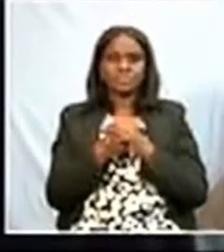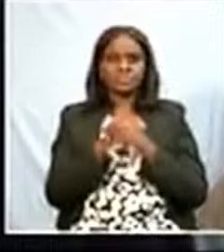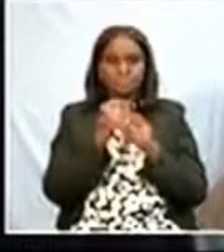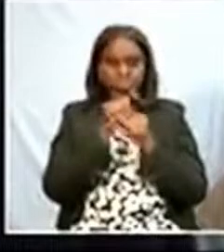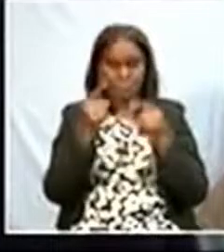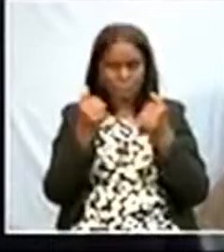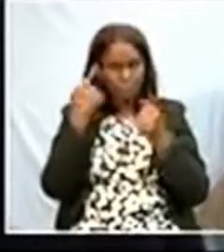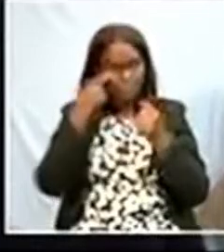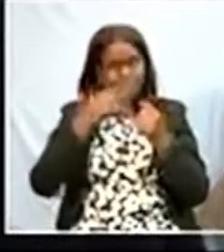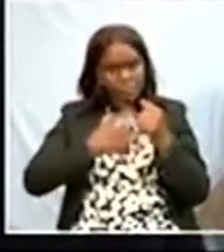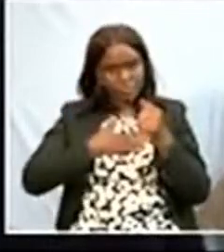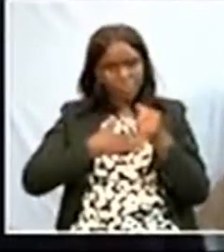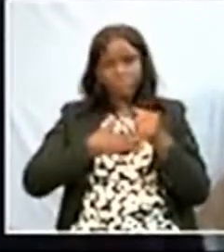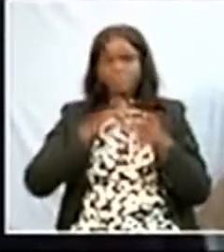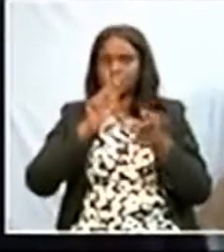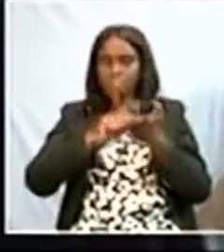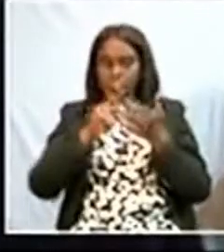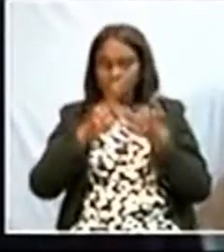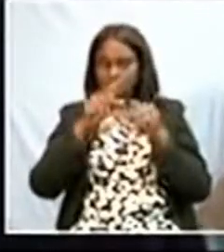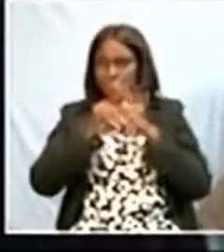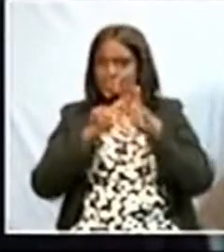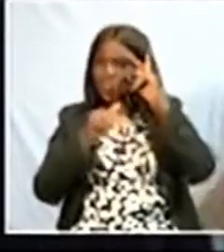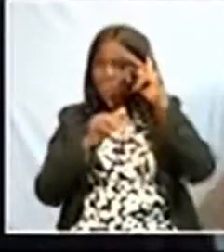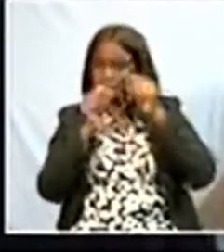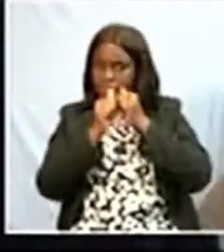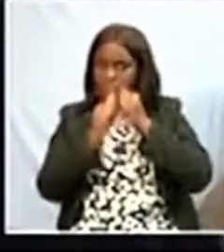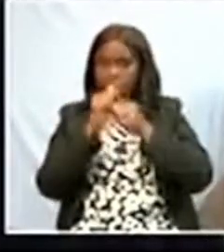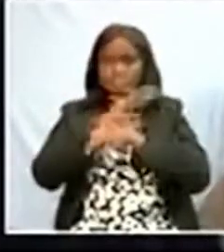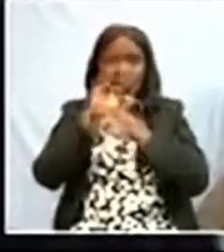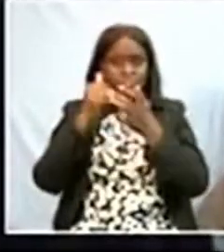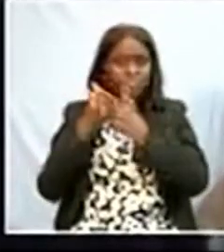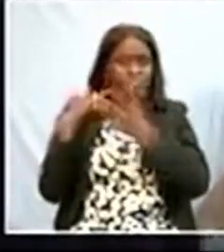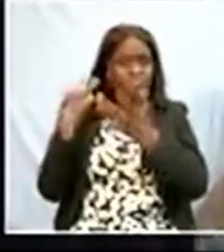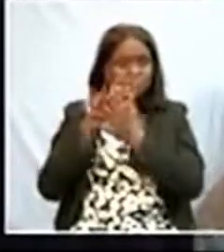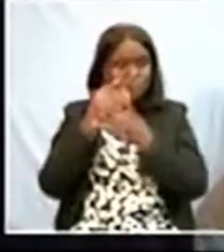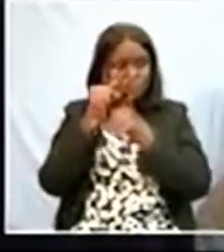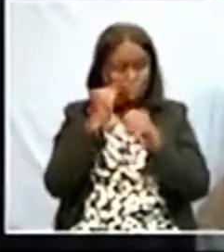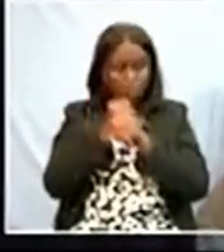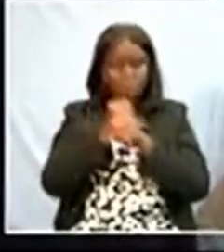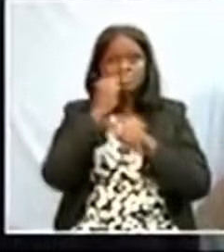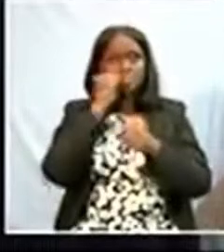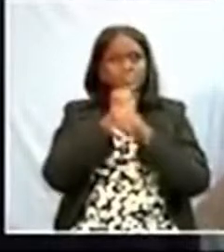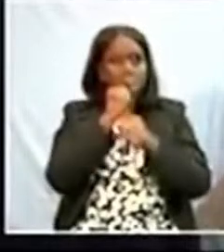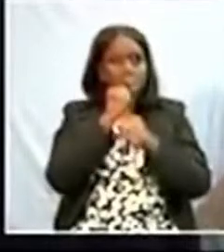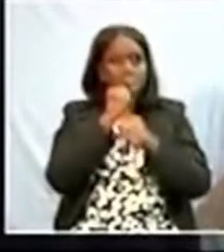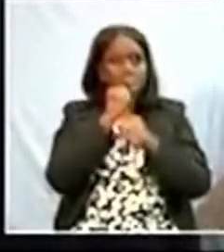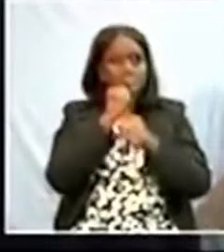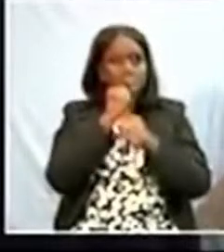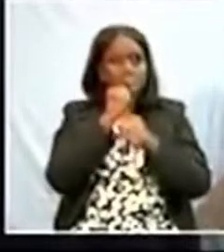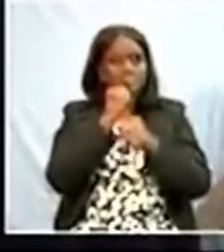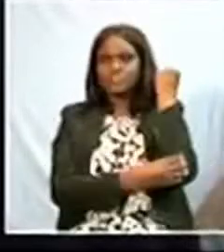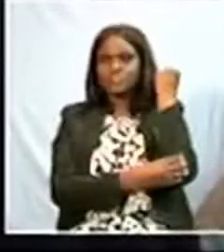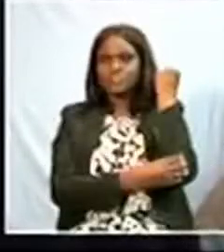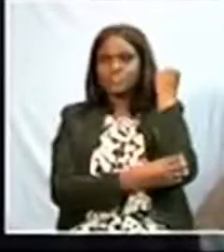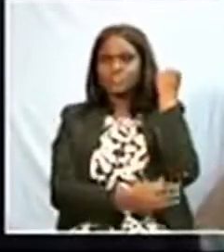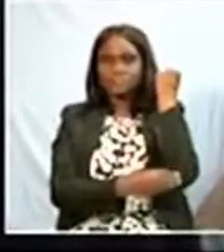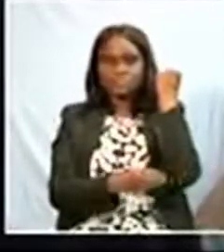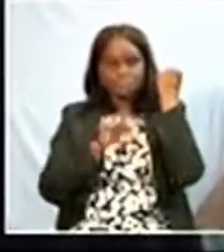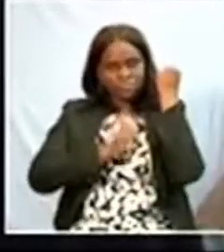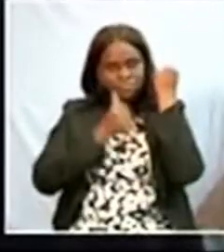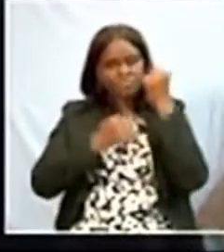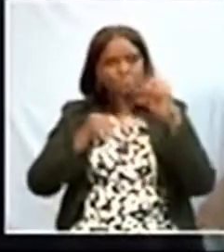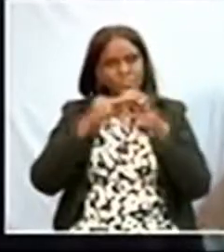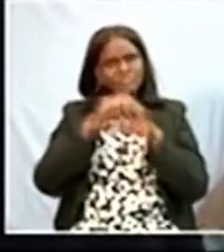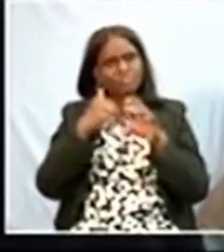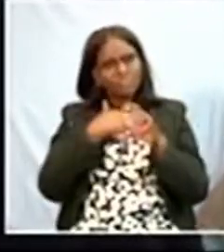just for my sake, in Kitwe, because throughout here, poor workmanship. Do we